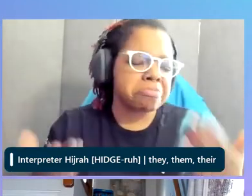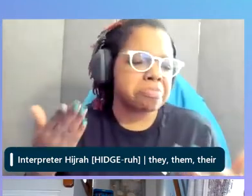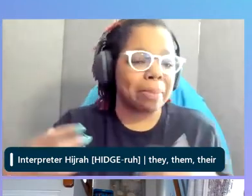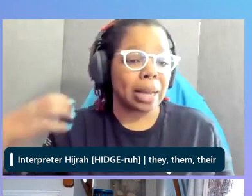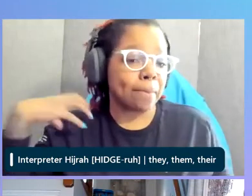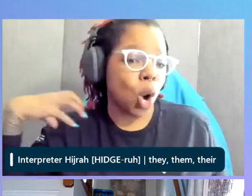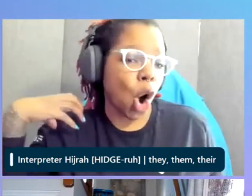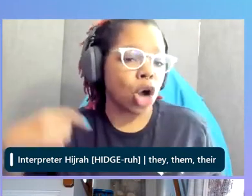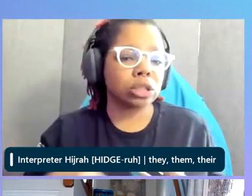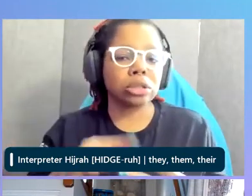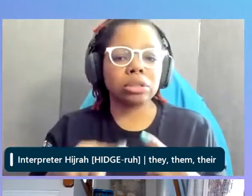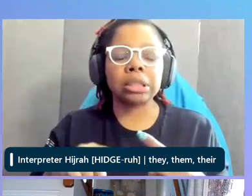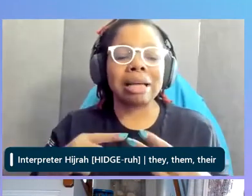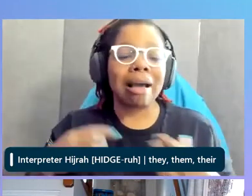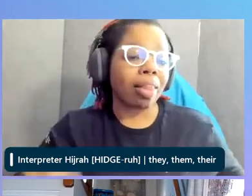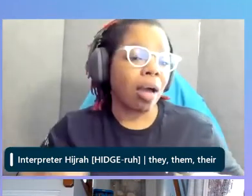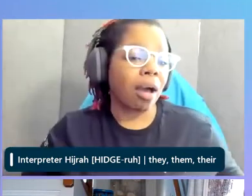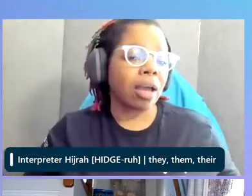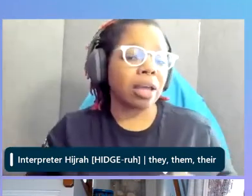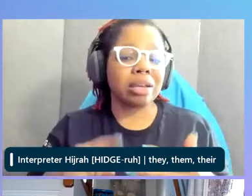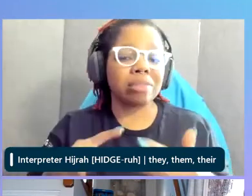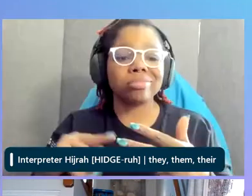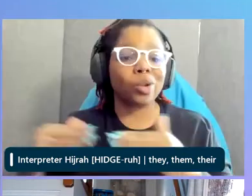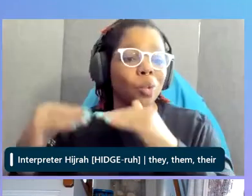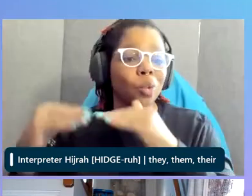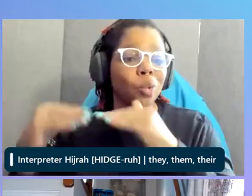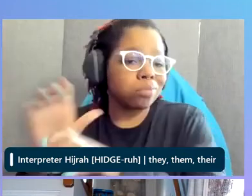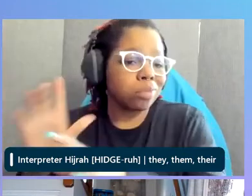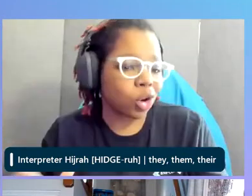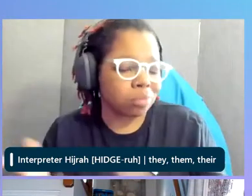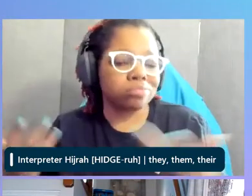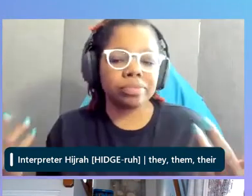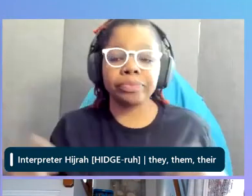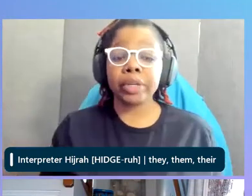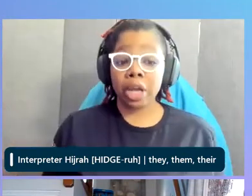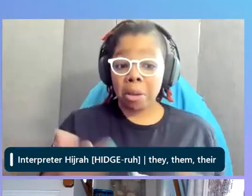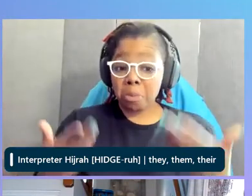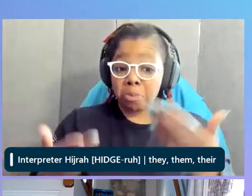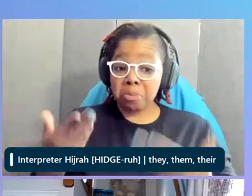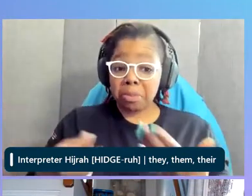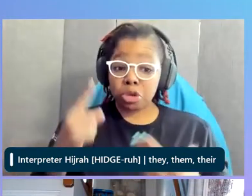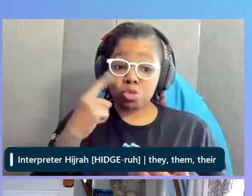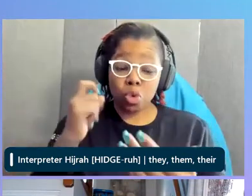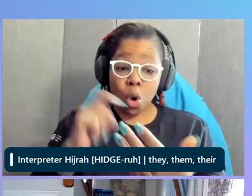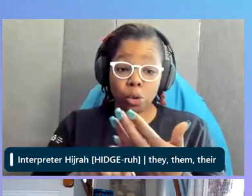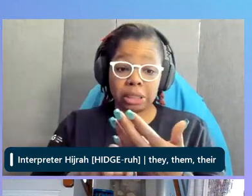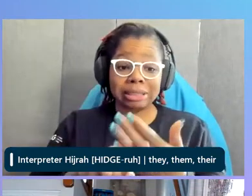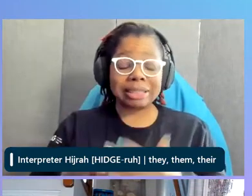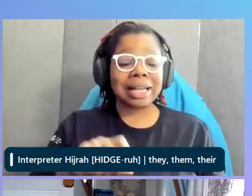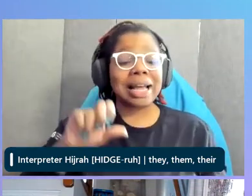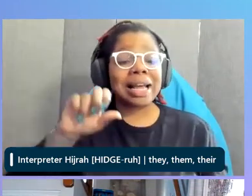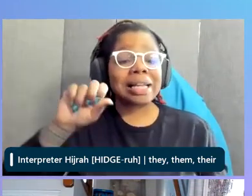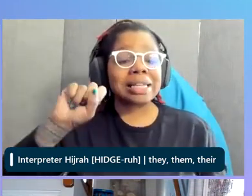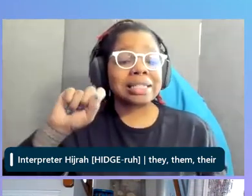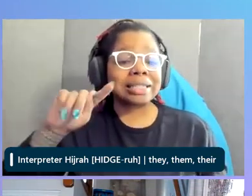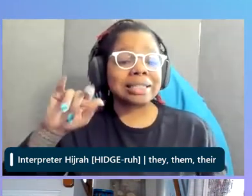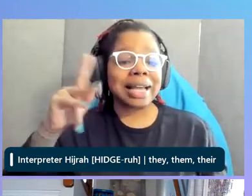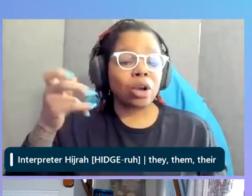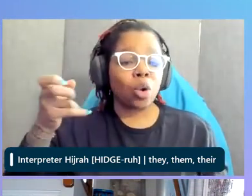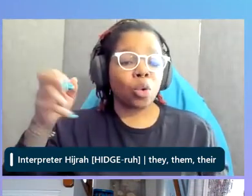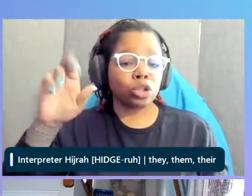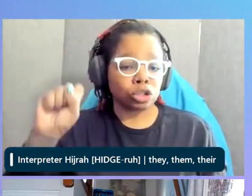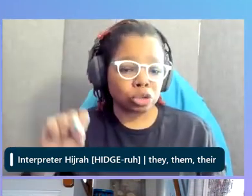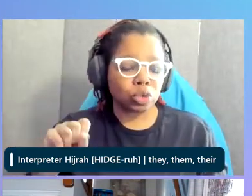boss, it could be a client, it could be a colleague. And what you may have noticed is that stakeholders and organizations